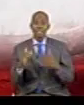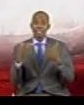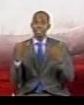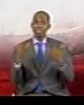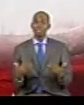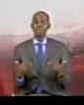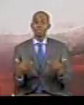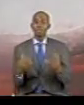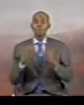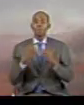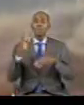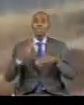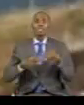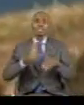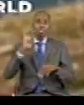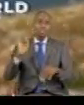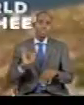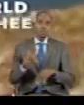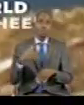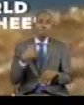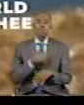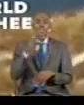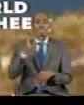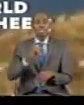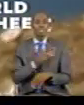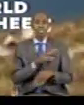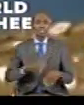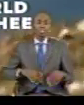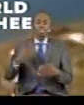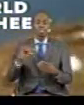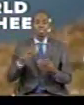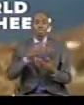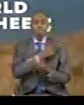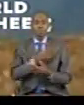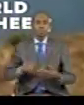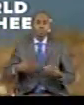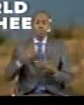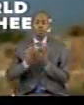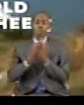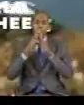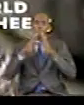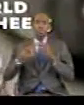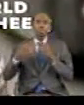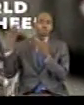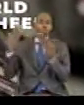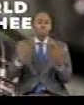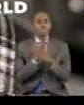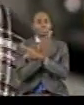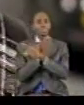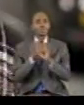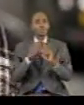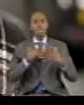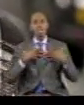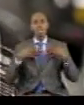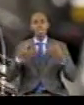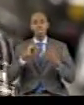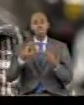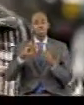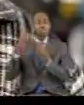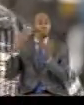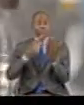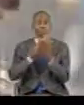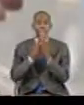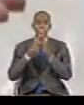more than ever, we need Christ, the Prince of Peace, to bring redemption and healing. To bring peace to our